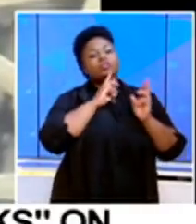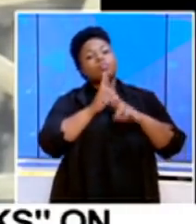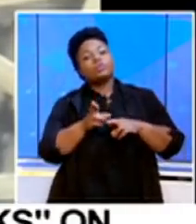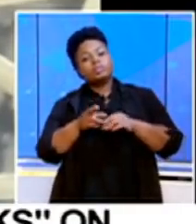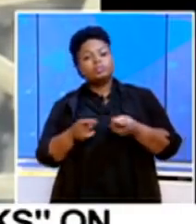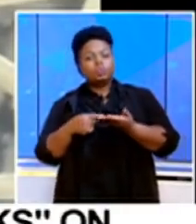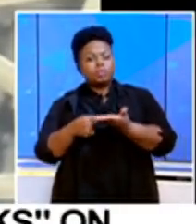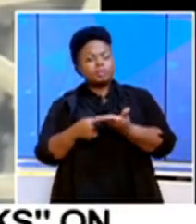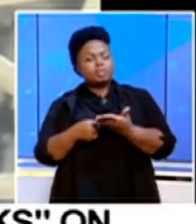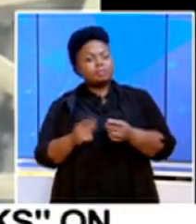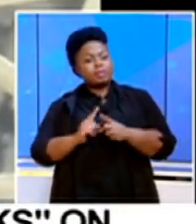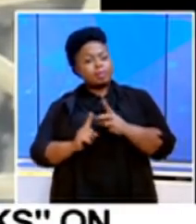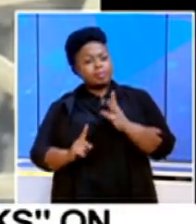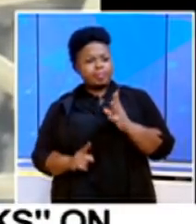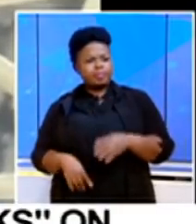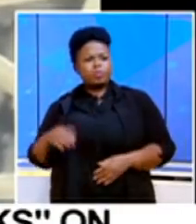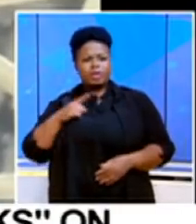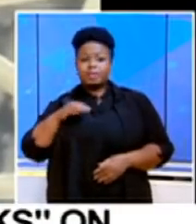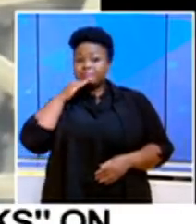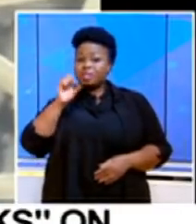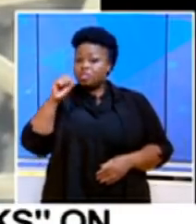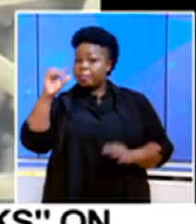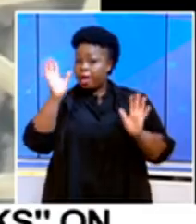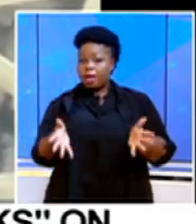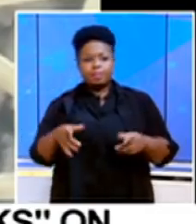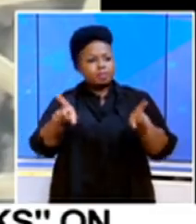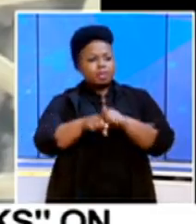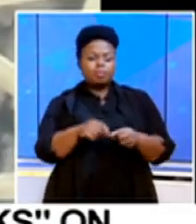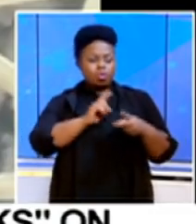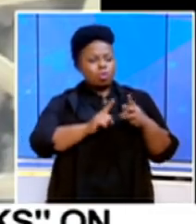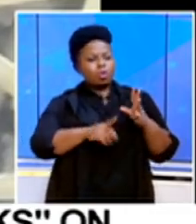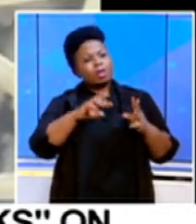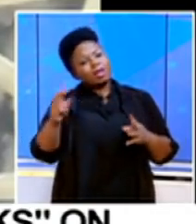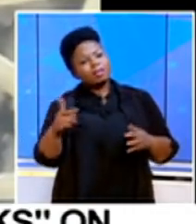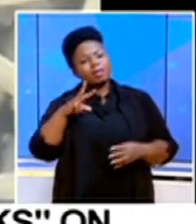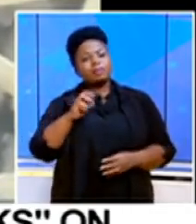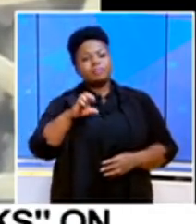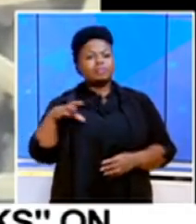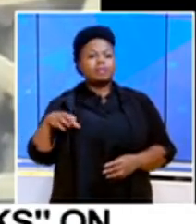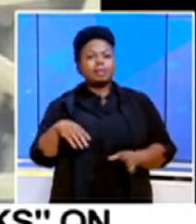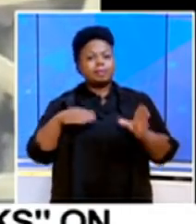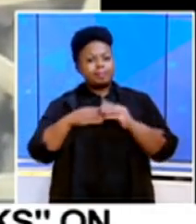on the engagement that they shall have had, not just with the Secretary-General, including with all other NEC